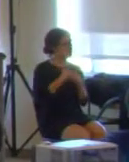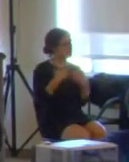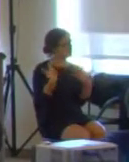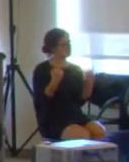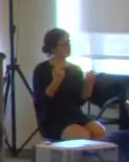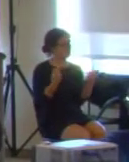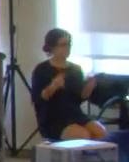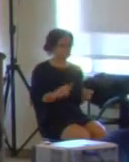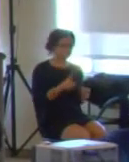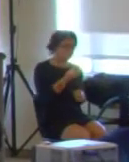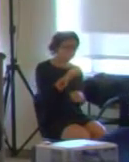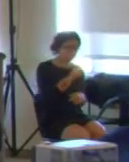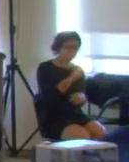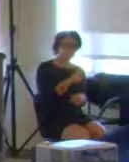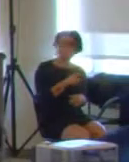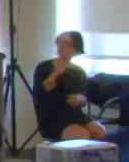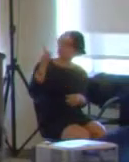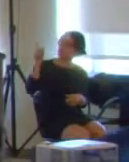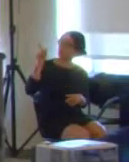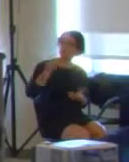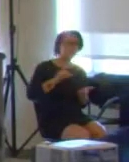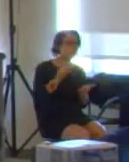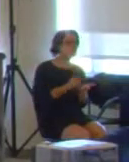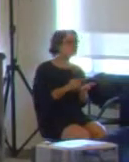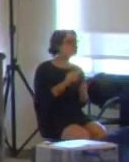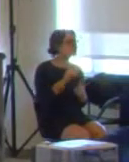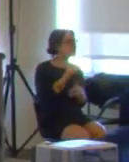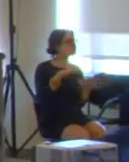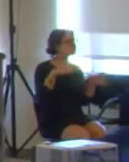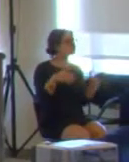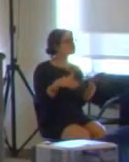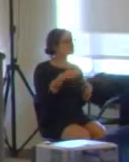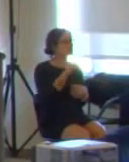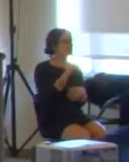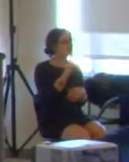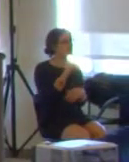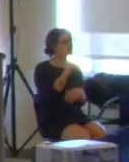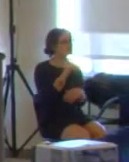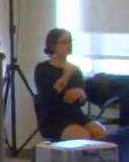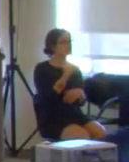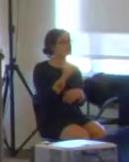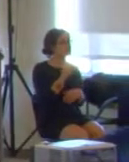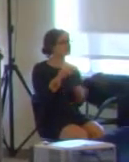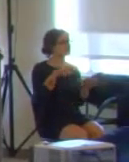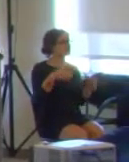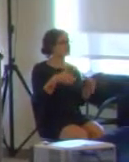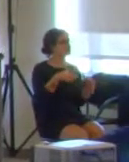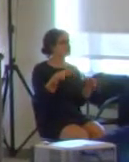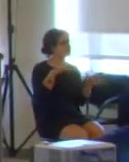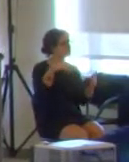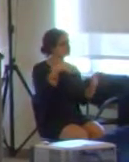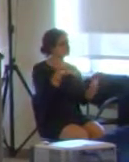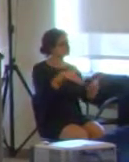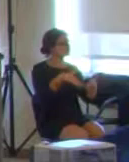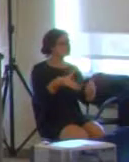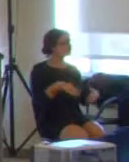Services Administration task force that was convened with providers, consumers,